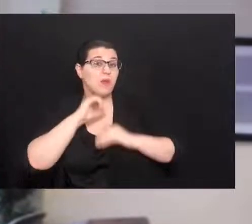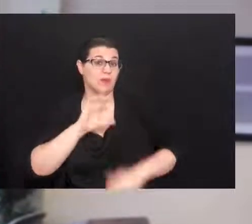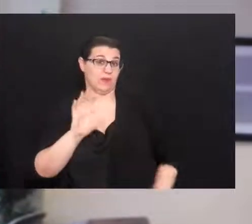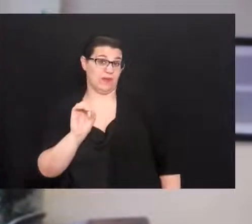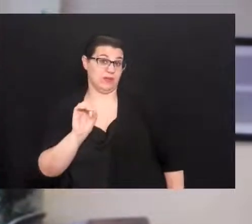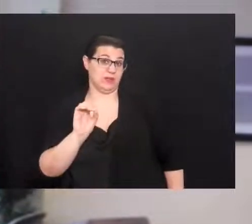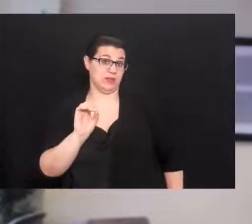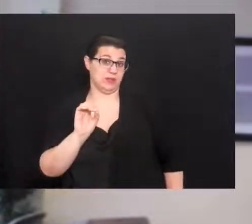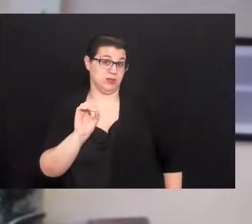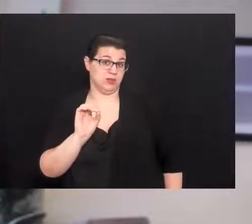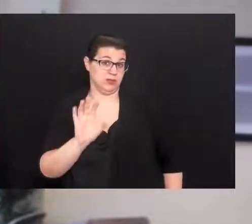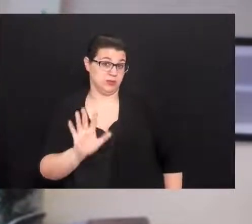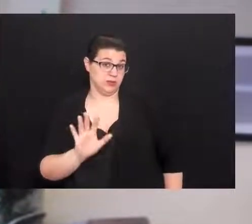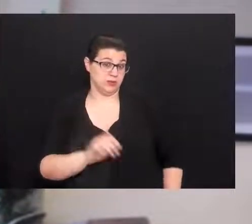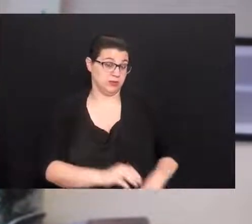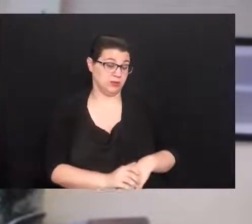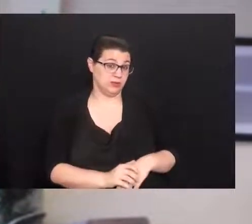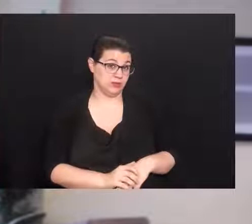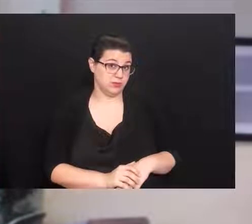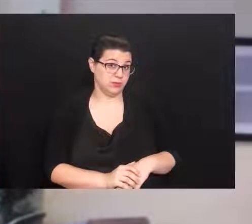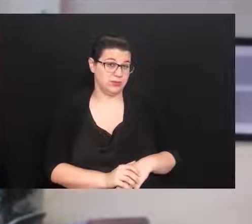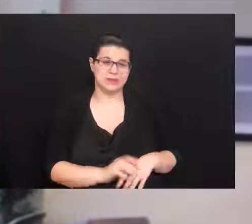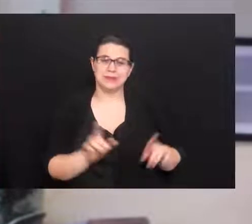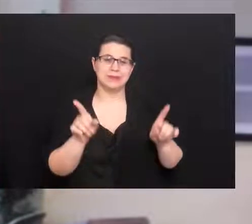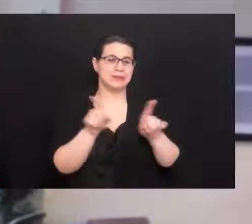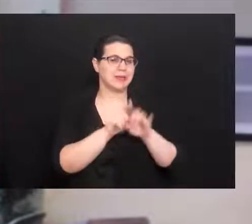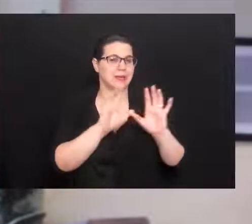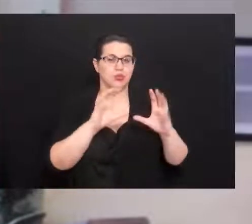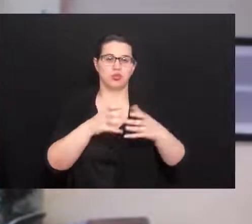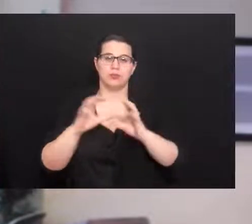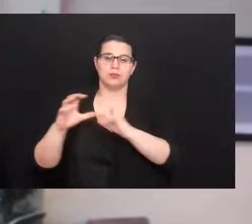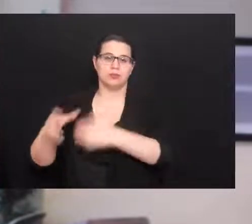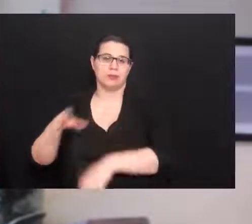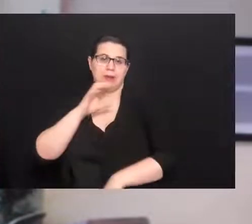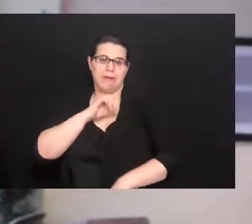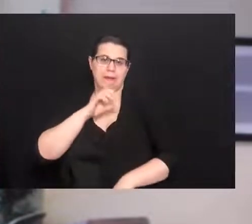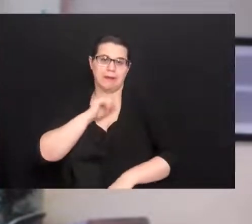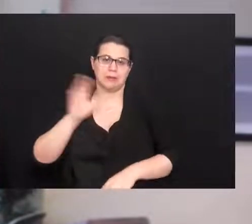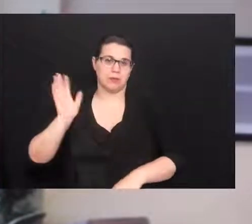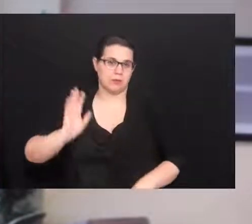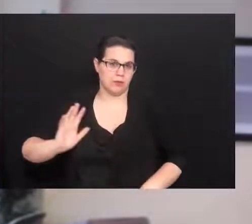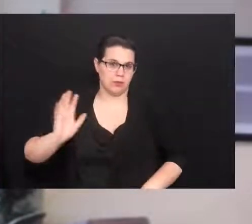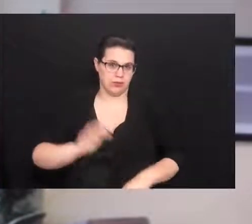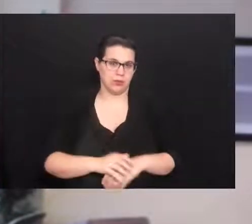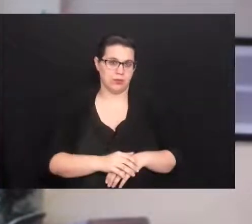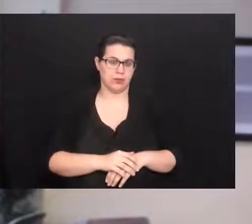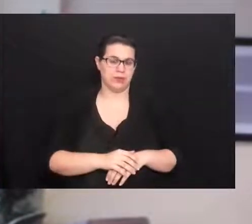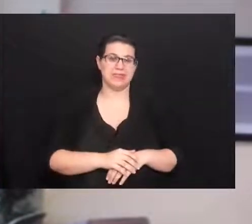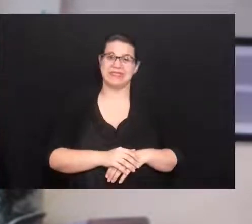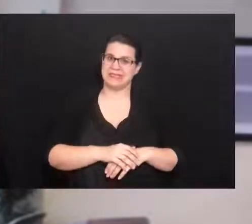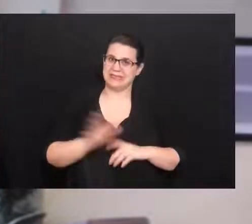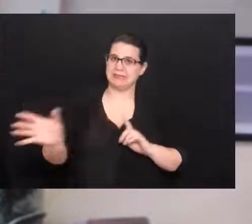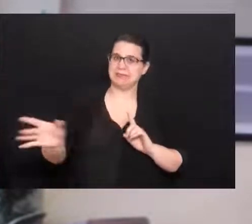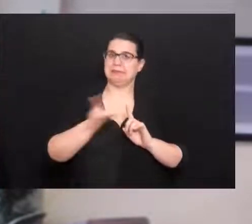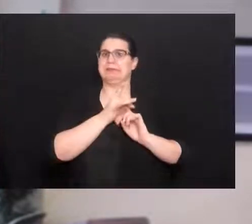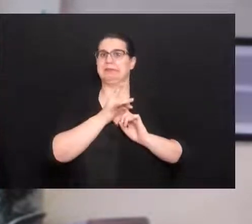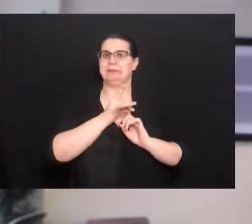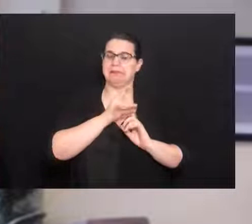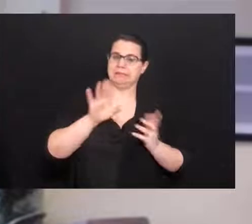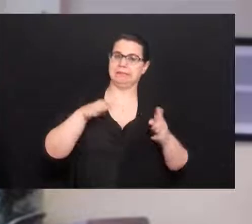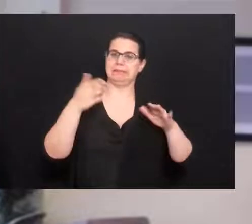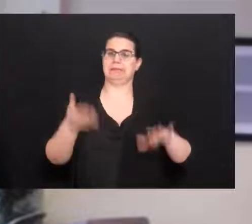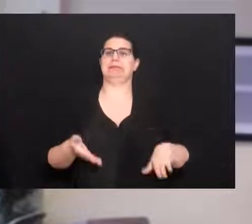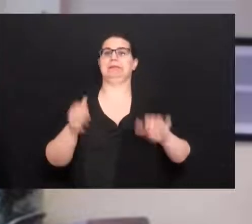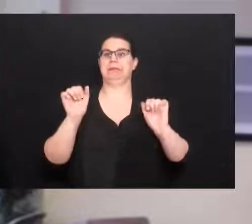old. So same age groups that we saw before who are at risk for severe consequences and death from